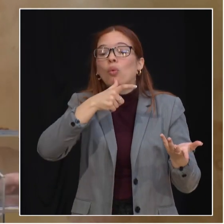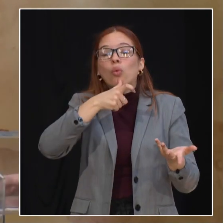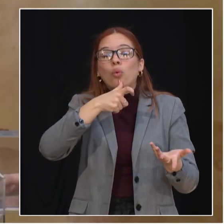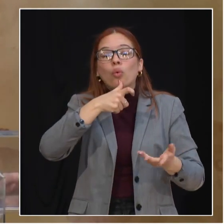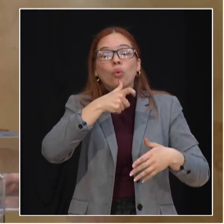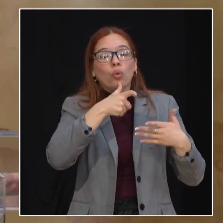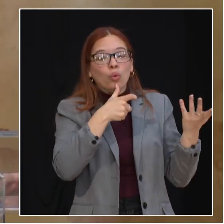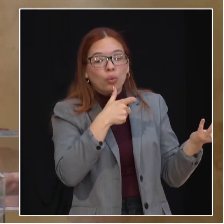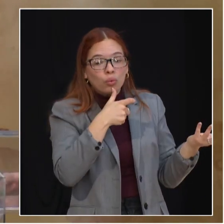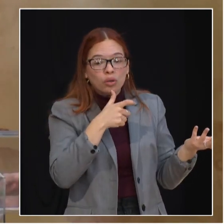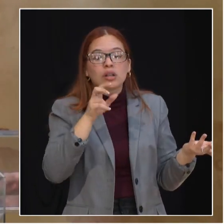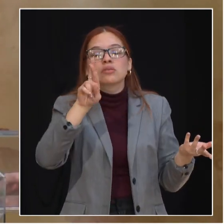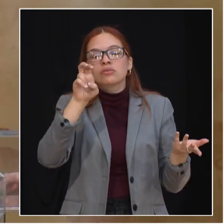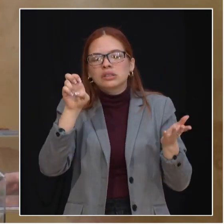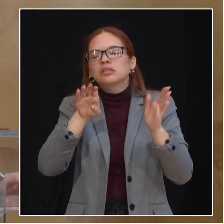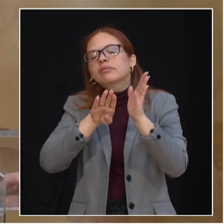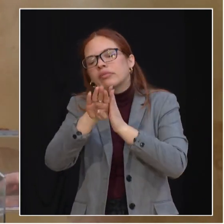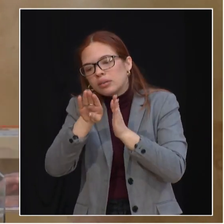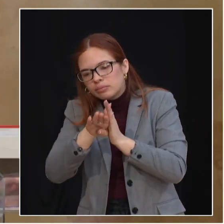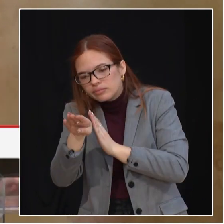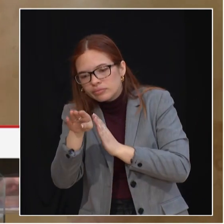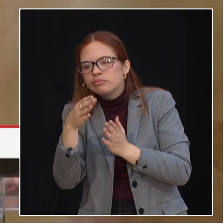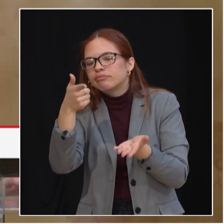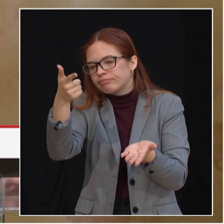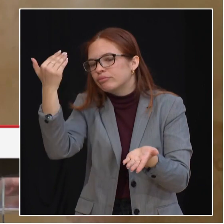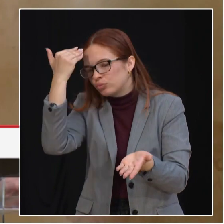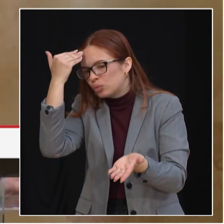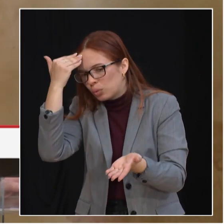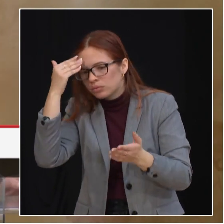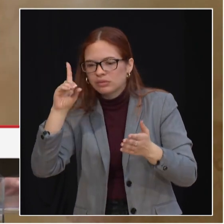estate development community in DC. Sarosh